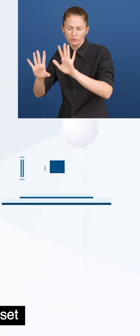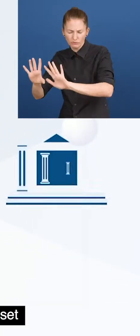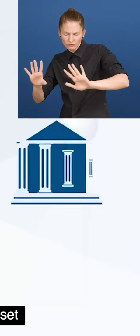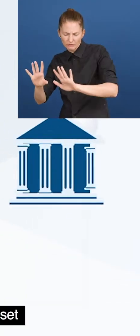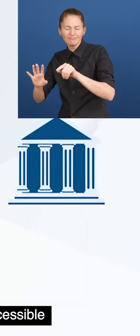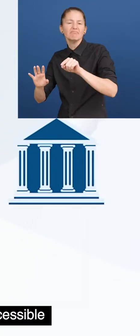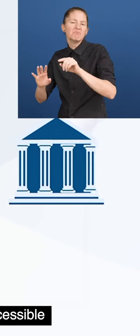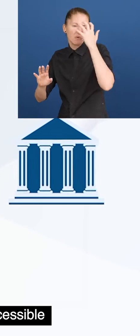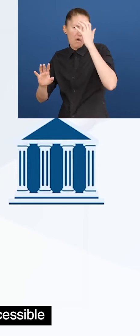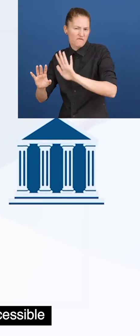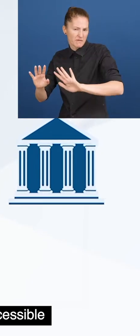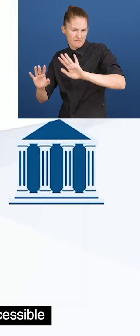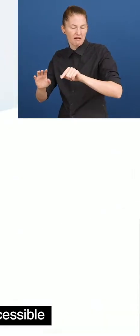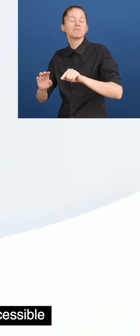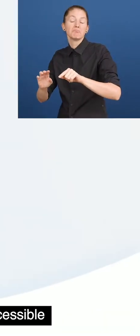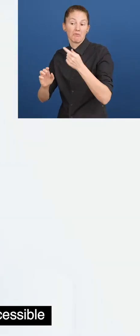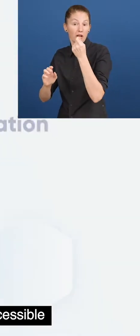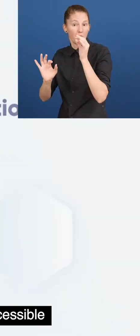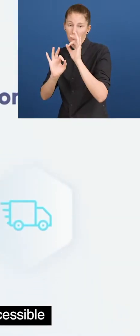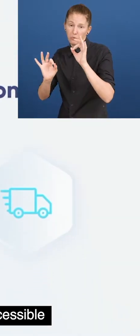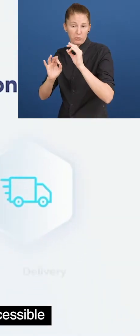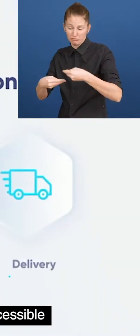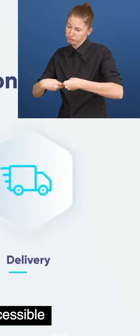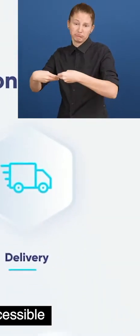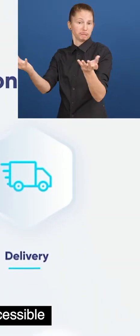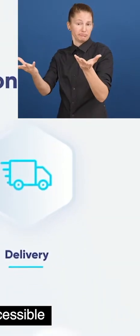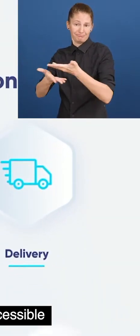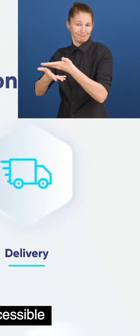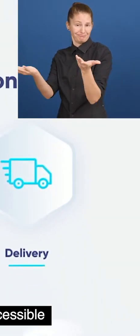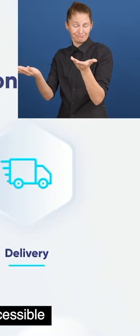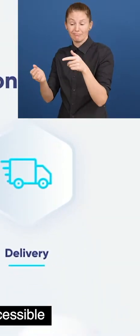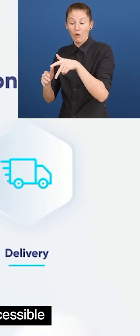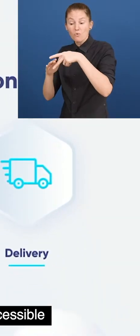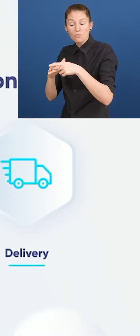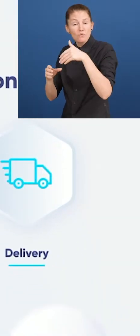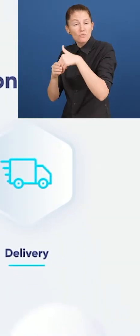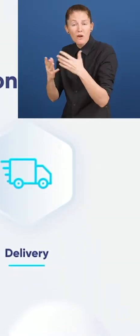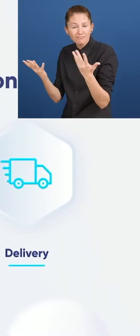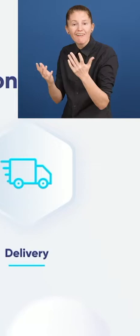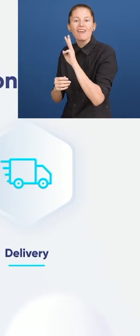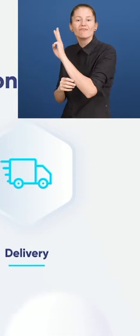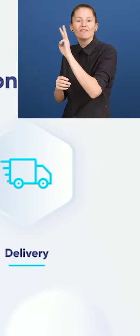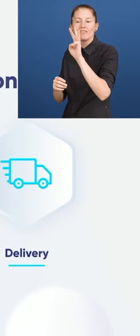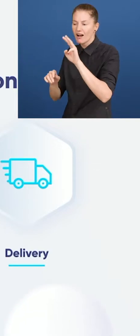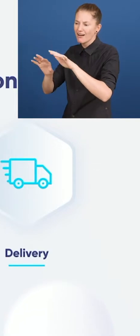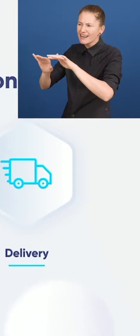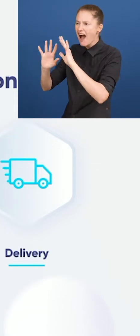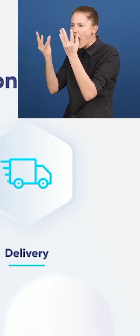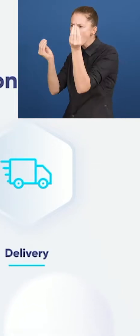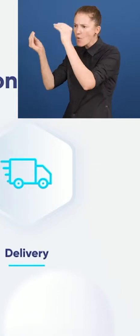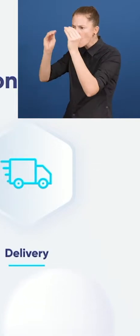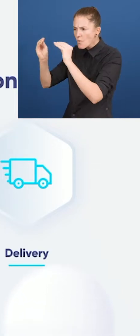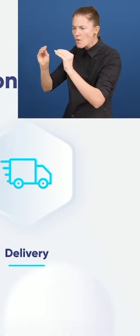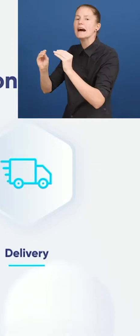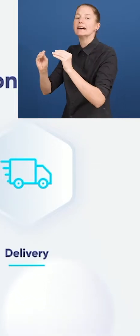is a free and publicly available set of tools for making websites and online solutions more accessible. We